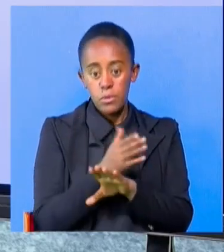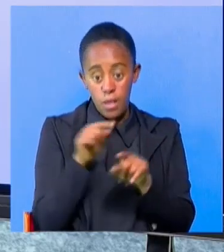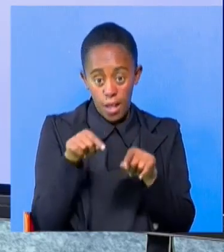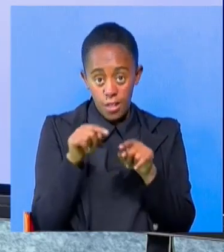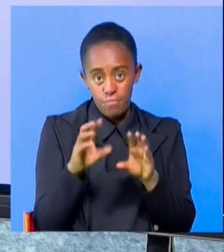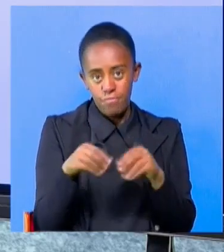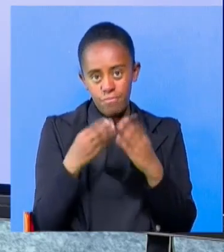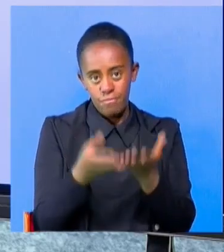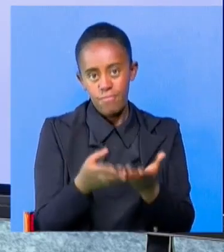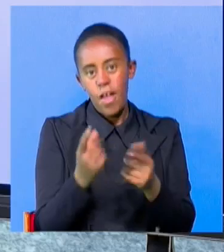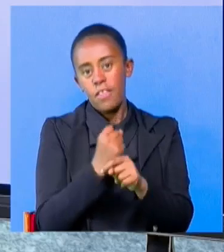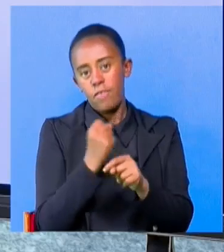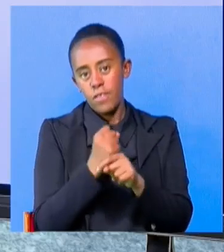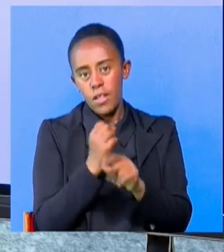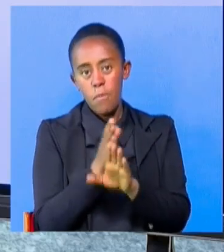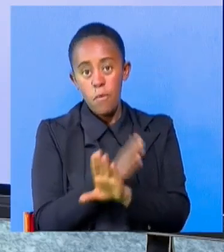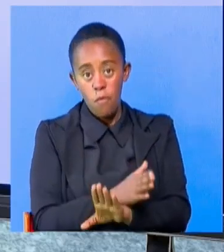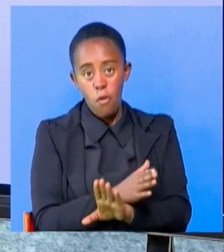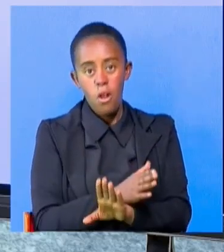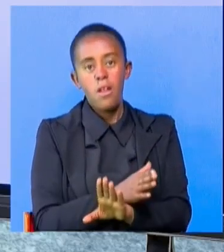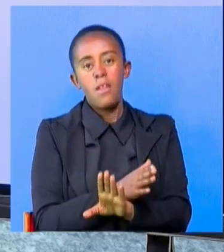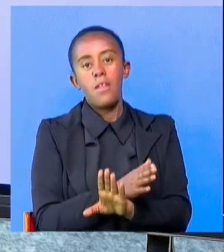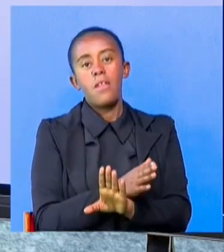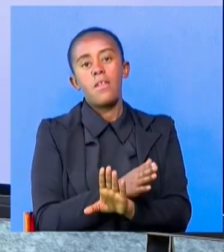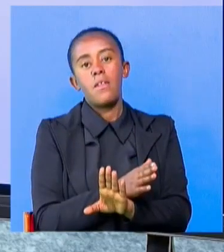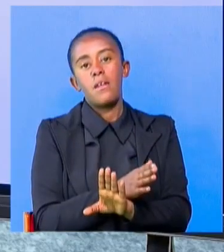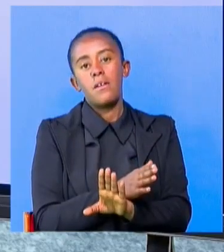today. Before we